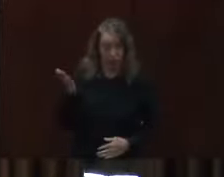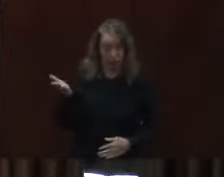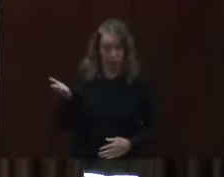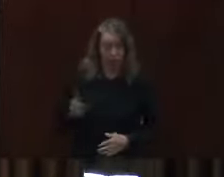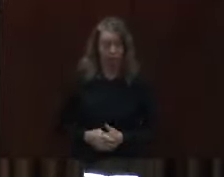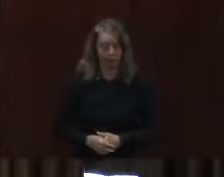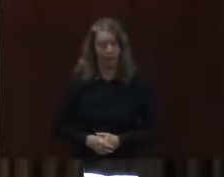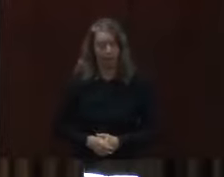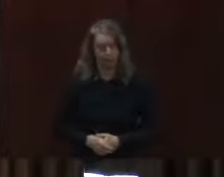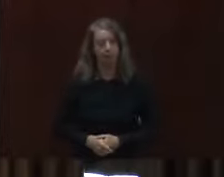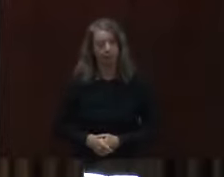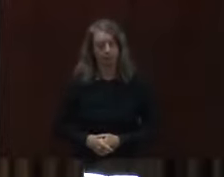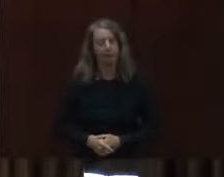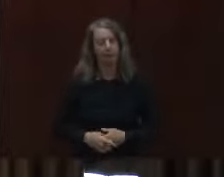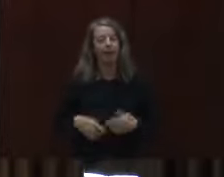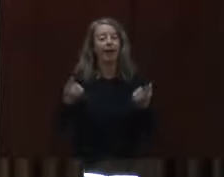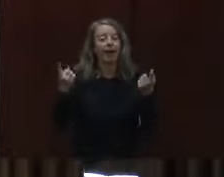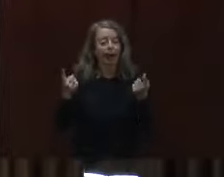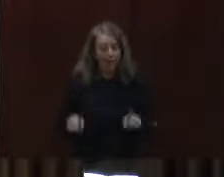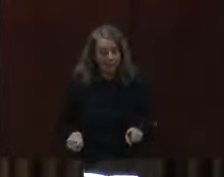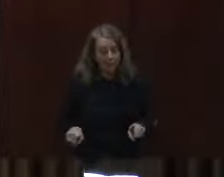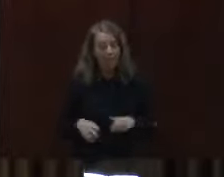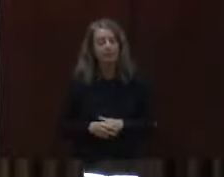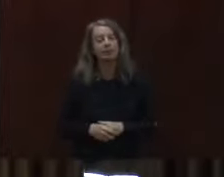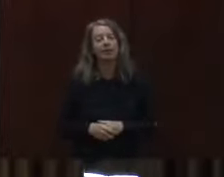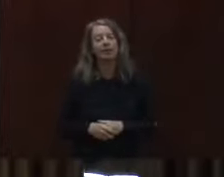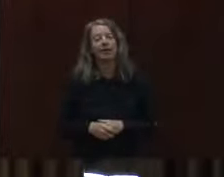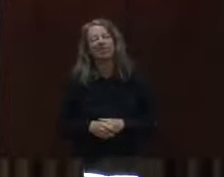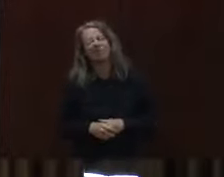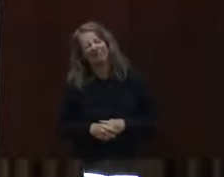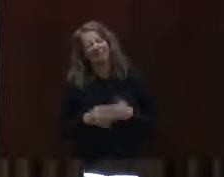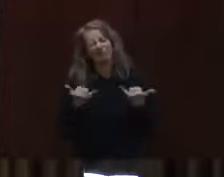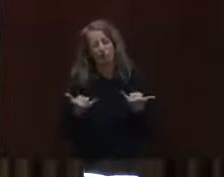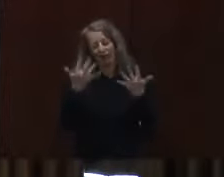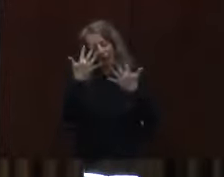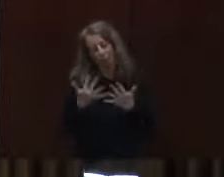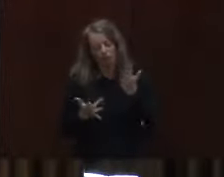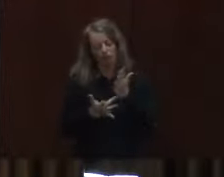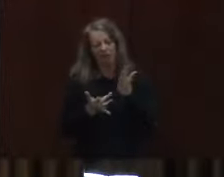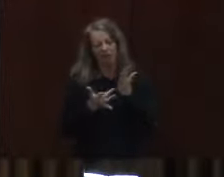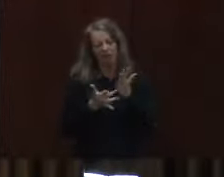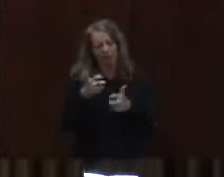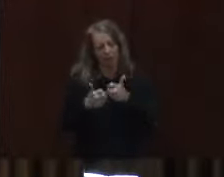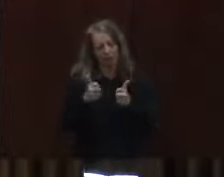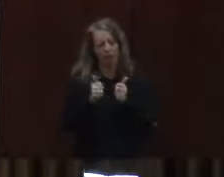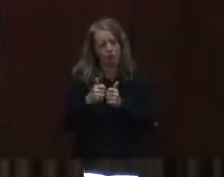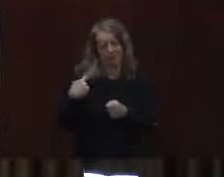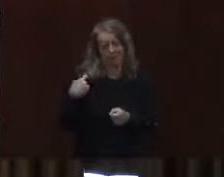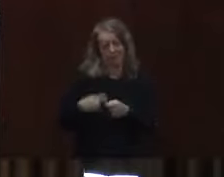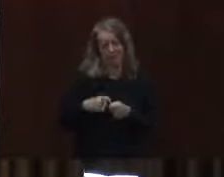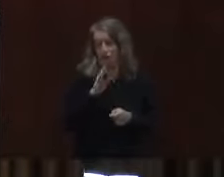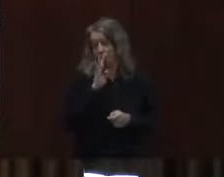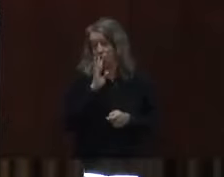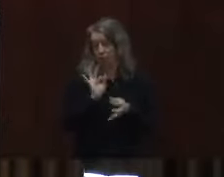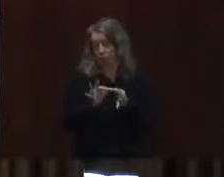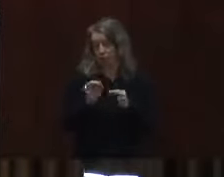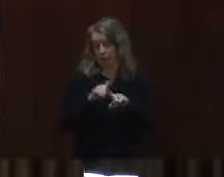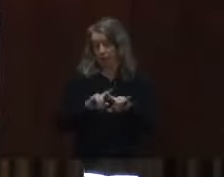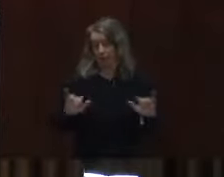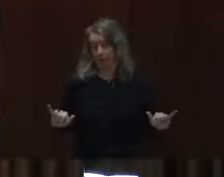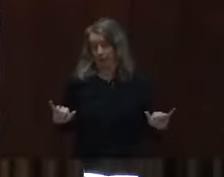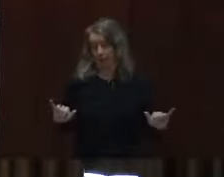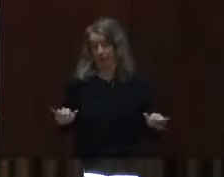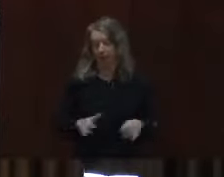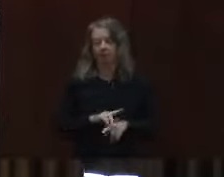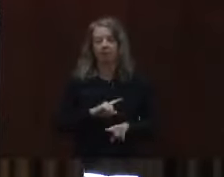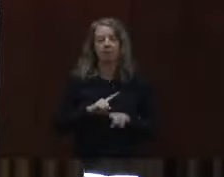so we're running into a couple of tech issues today with the simultaneous Spanish interpretation, but that will